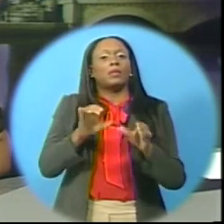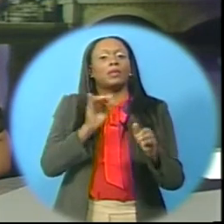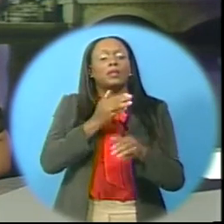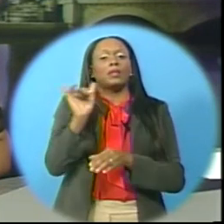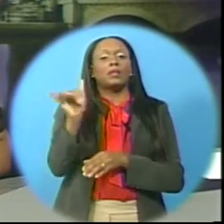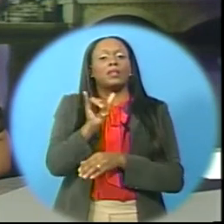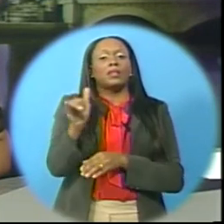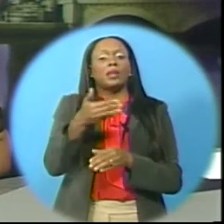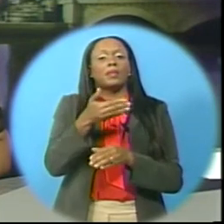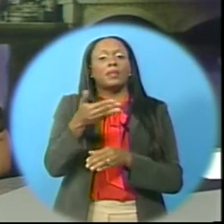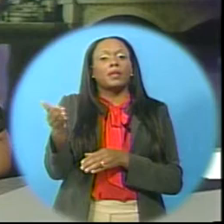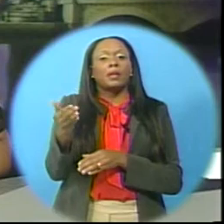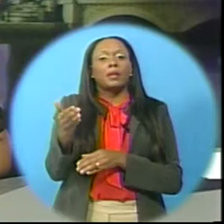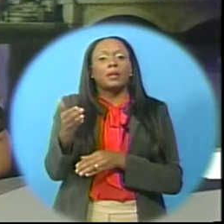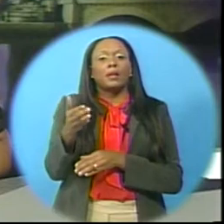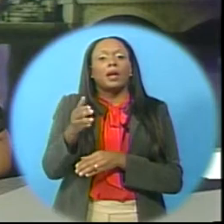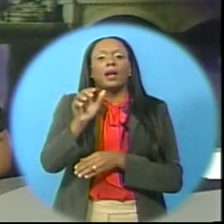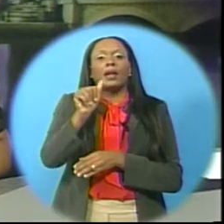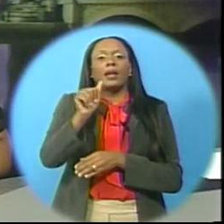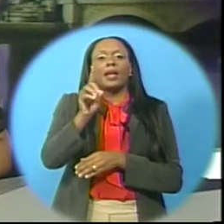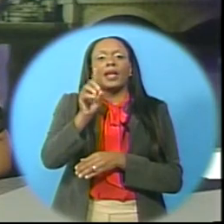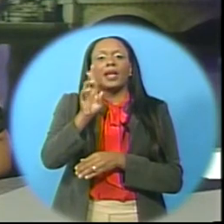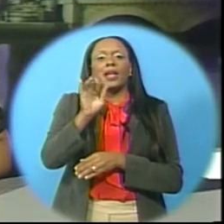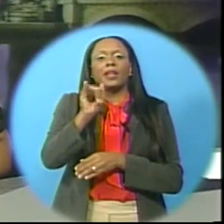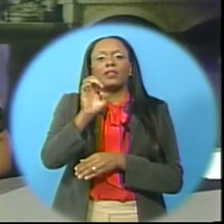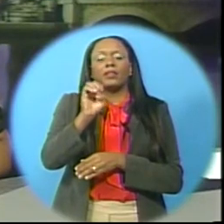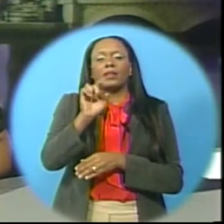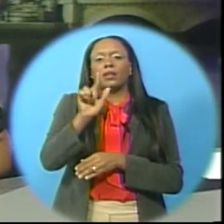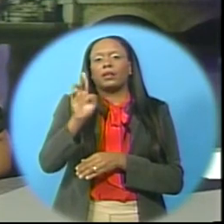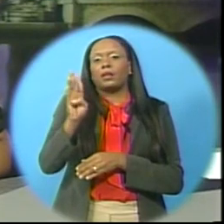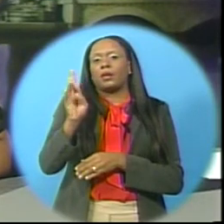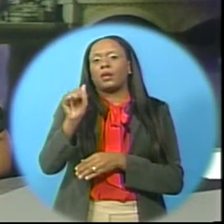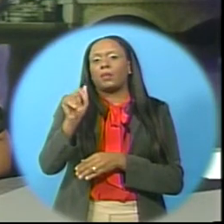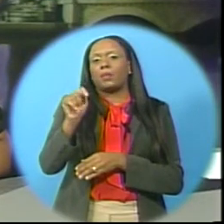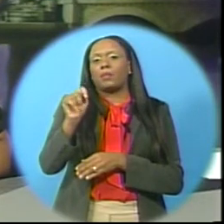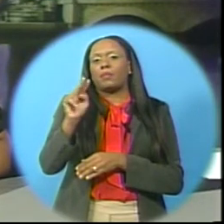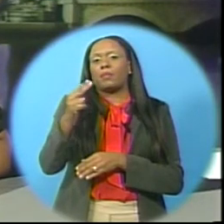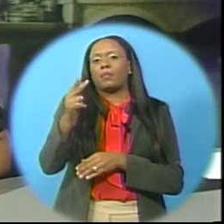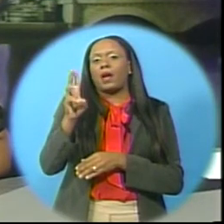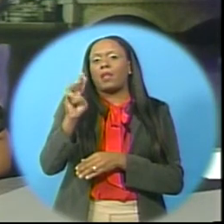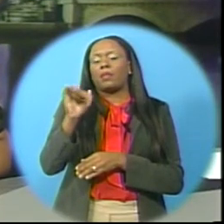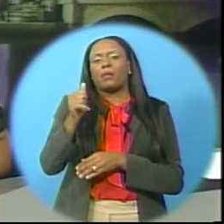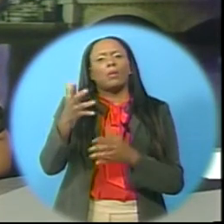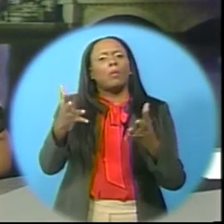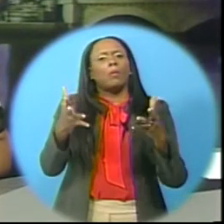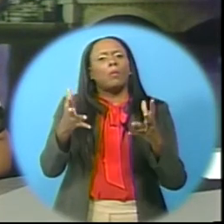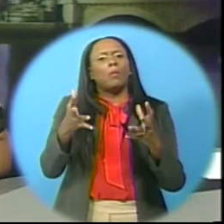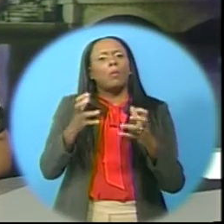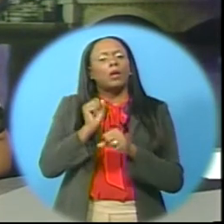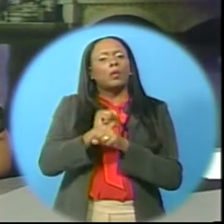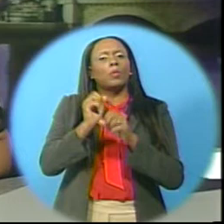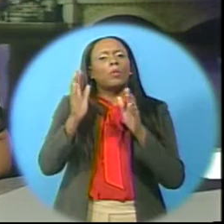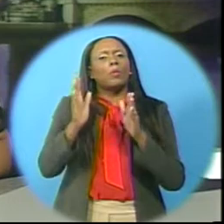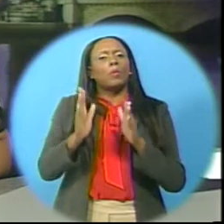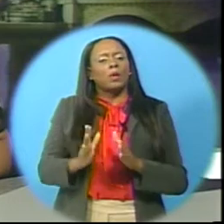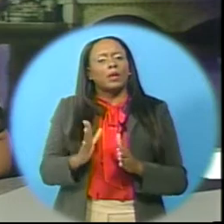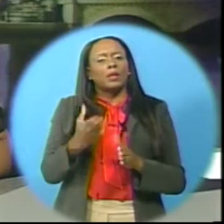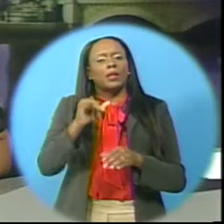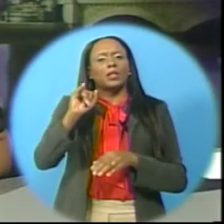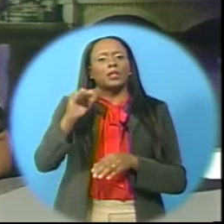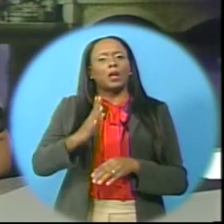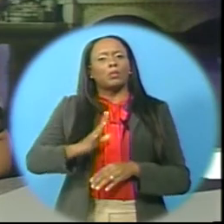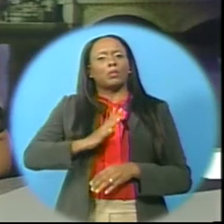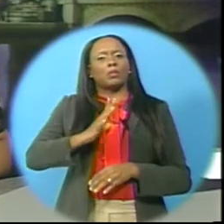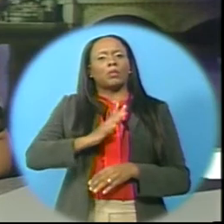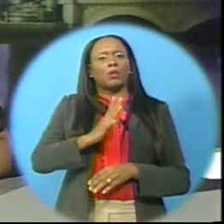of Home Affairs Adriel Brathwaite says such a move will ensure the integrity of these workers is without question. Mr. Brathwaite says Barbados may